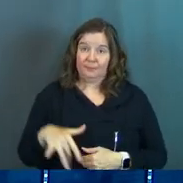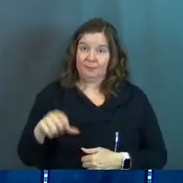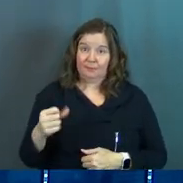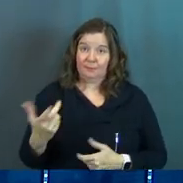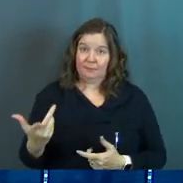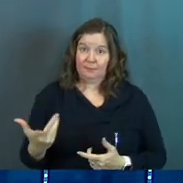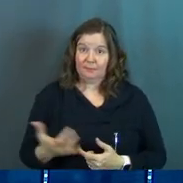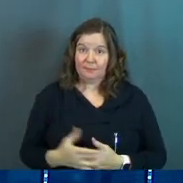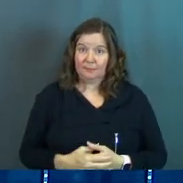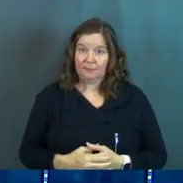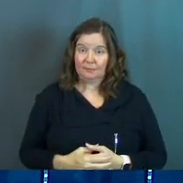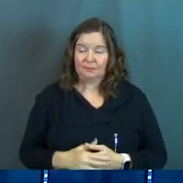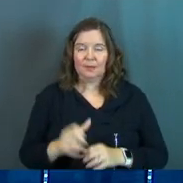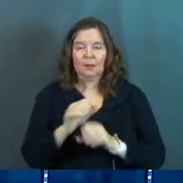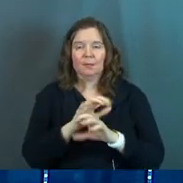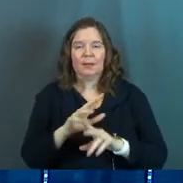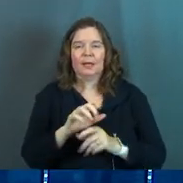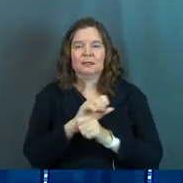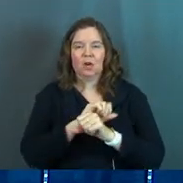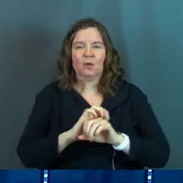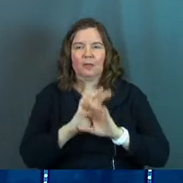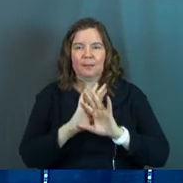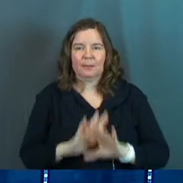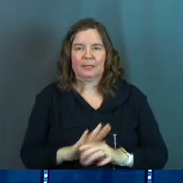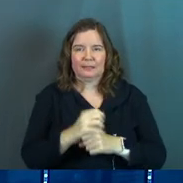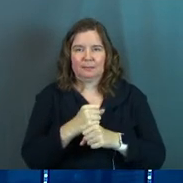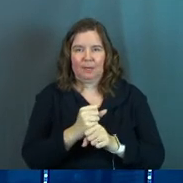Yes? Blessed are the peacemakers.